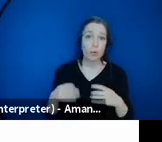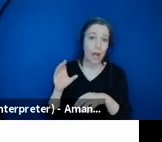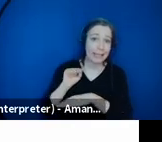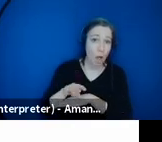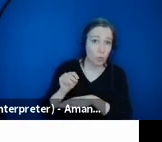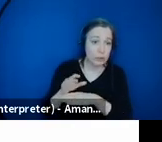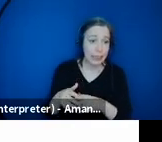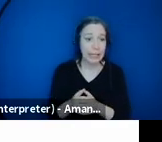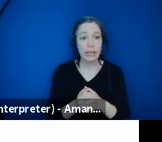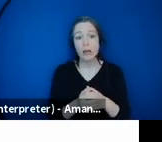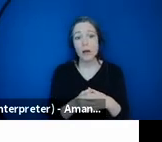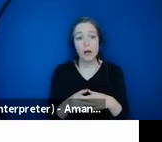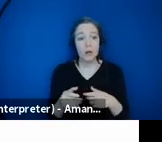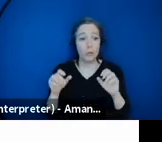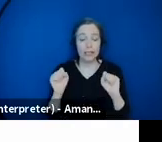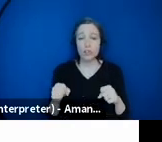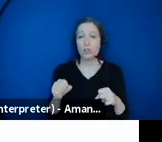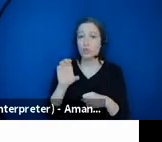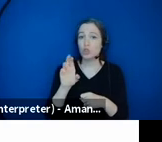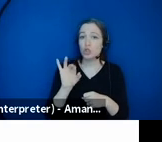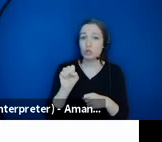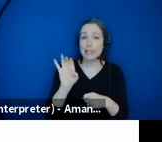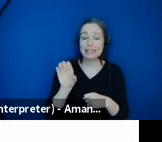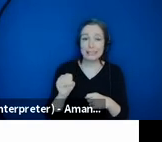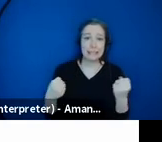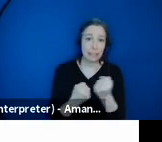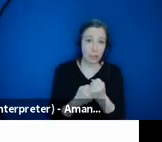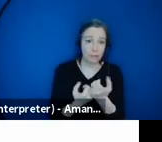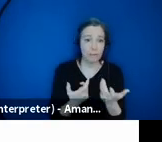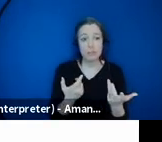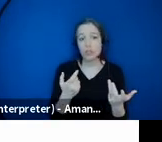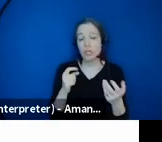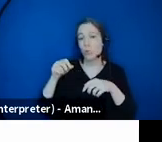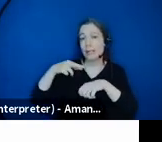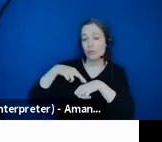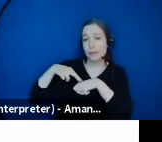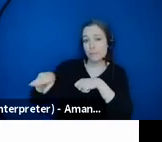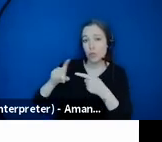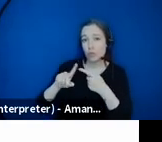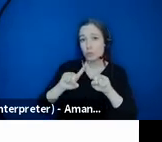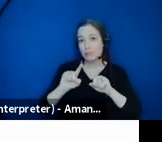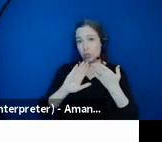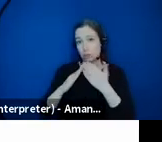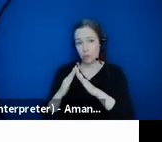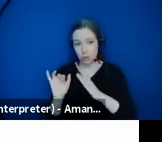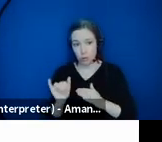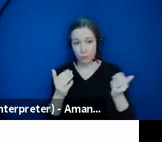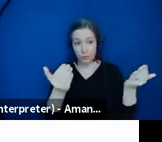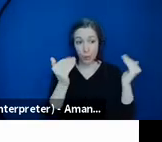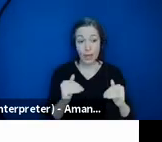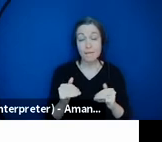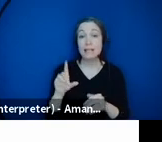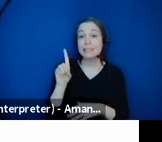and also refer you to resources out into the community. We have a disability access services office.